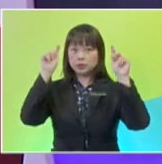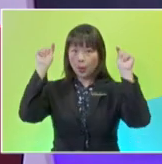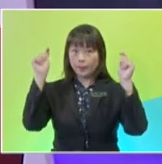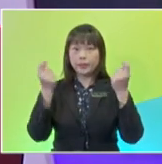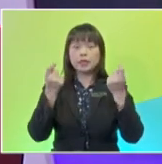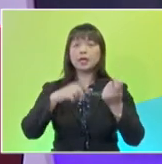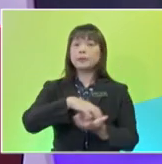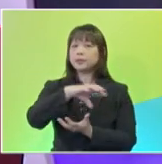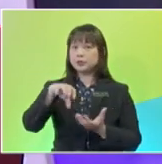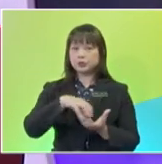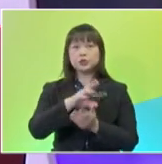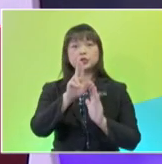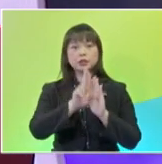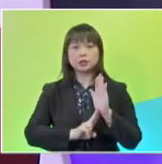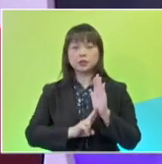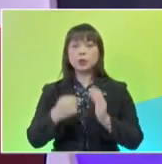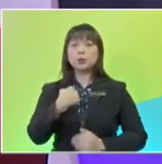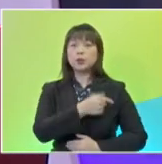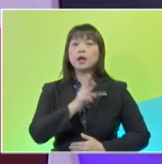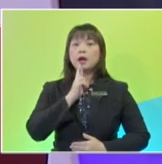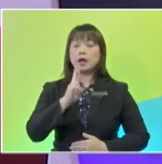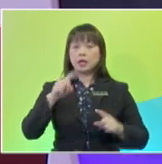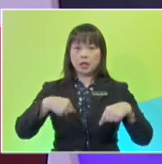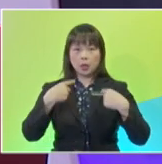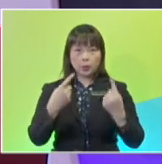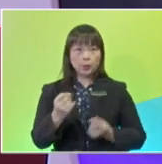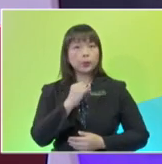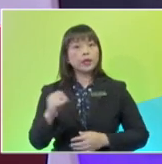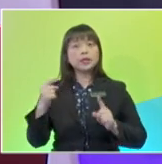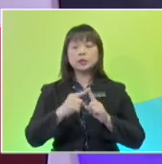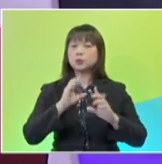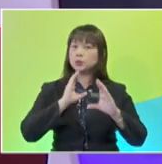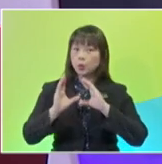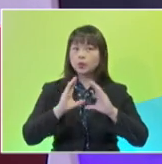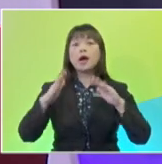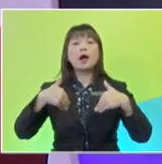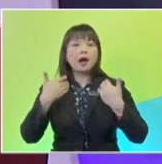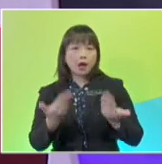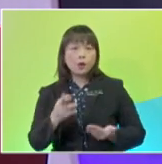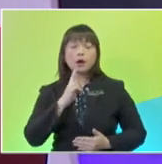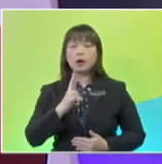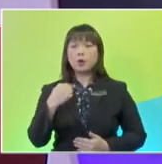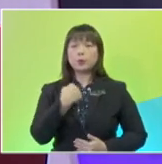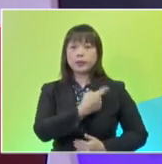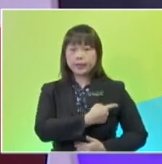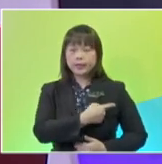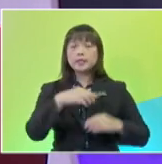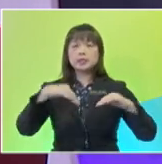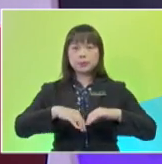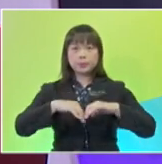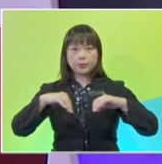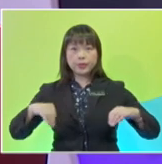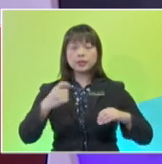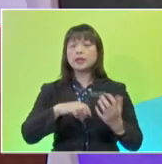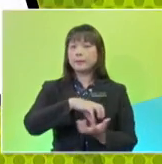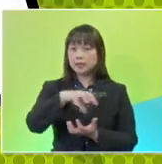the first, in this segment, we are going to talk about how do we separate materials? How do we separate the mixtures